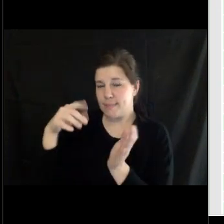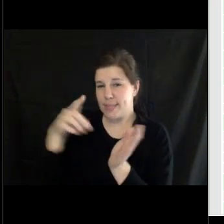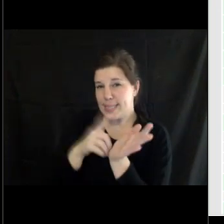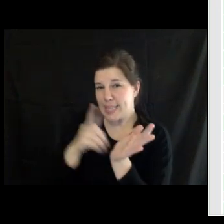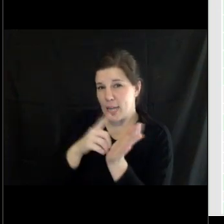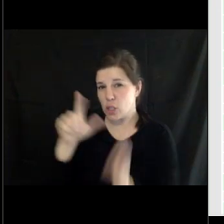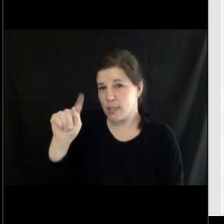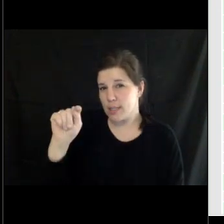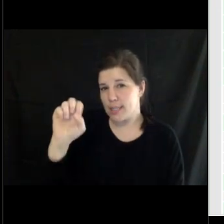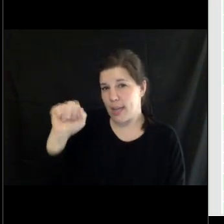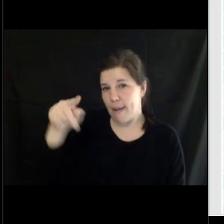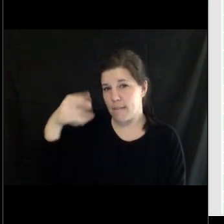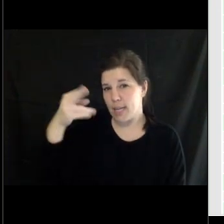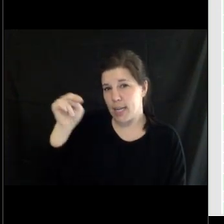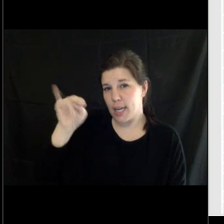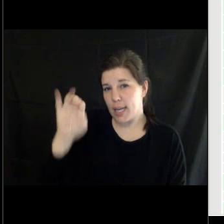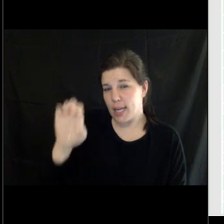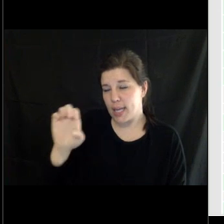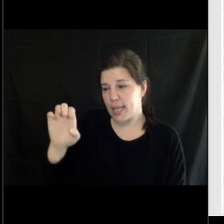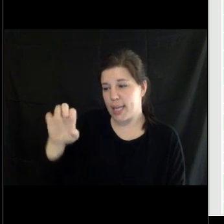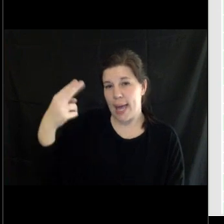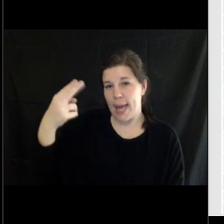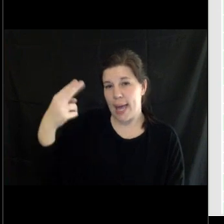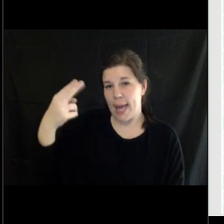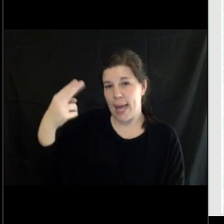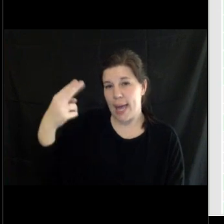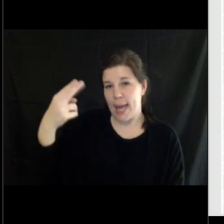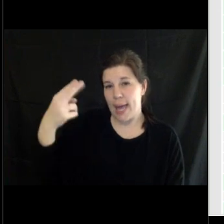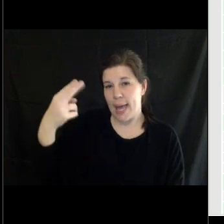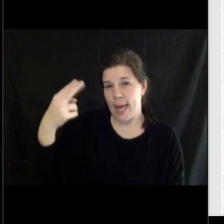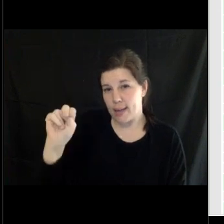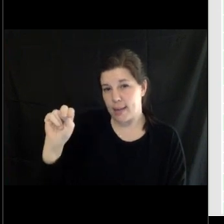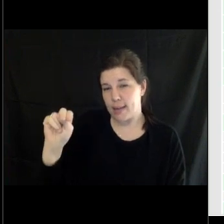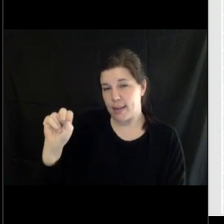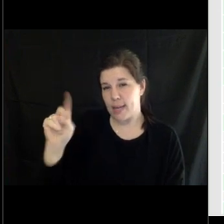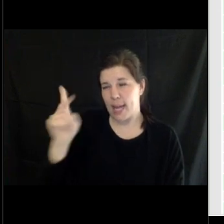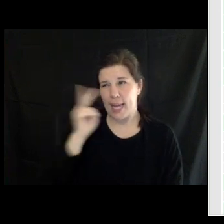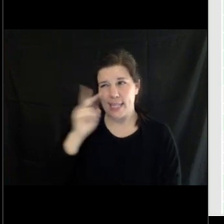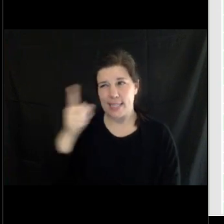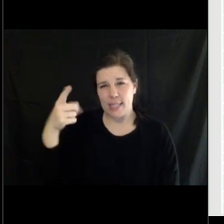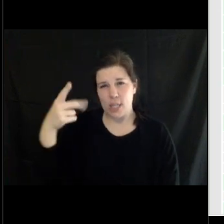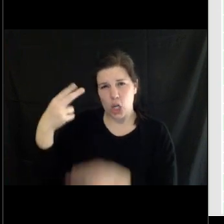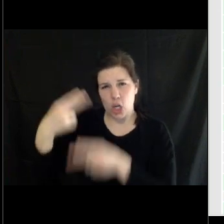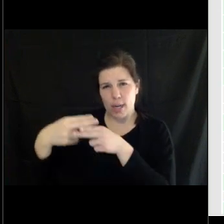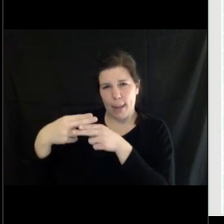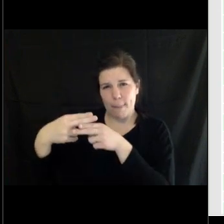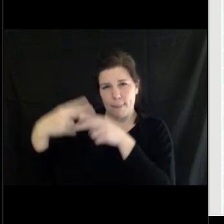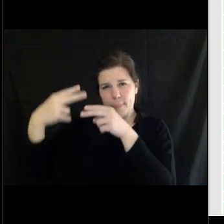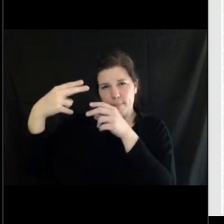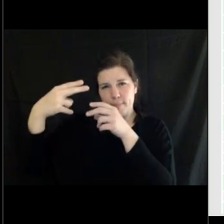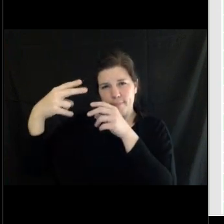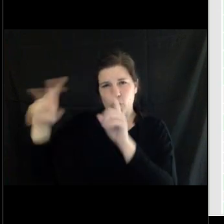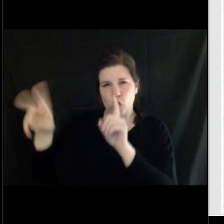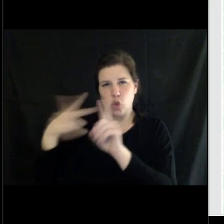Hayden. And I see her registered twice now. Let's try this first one.